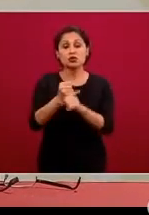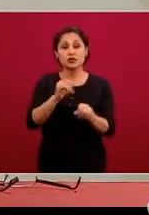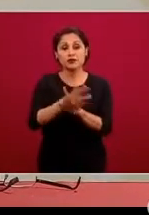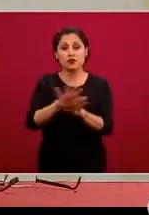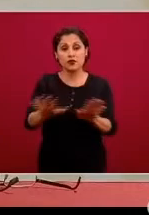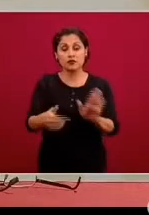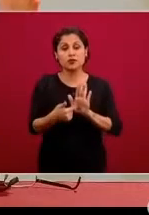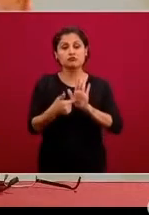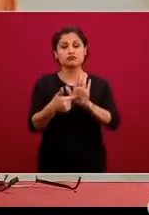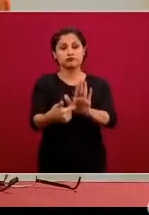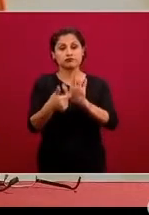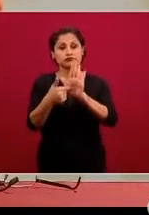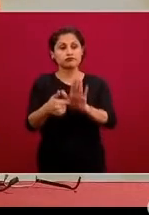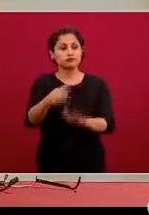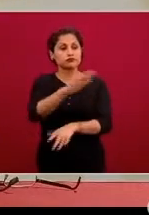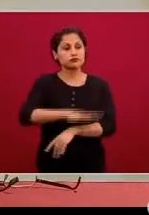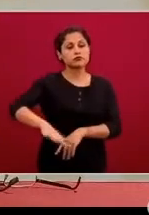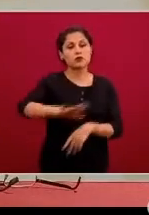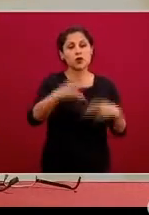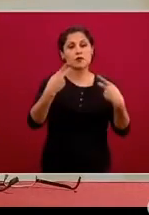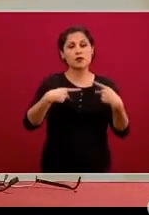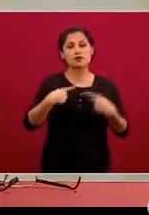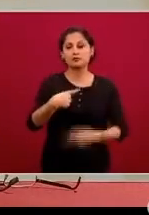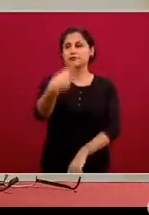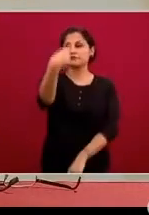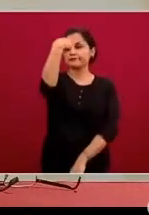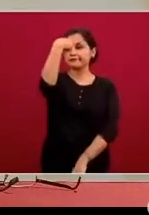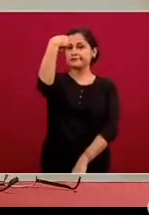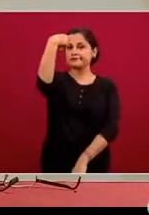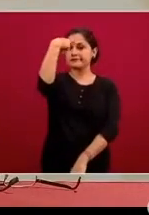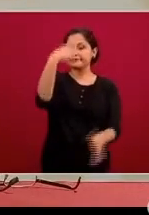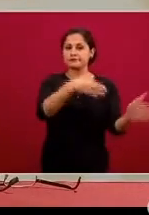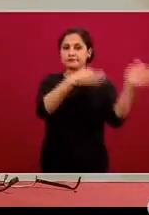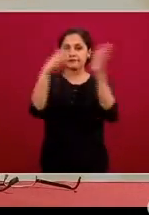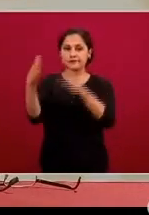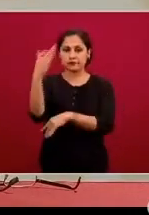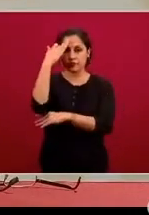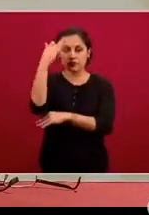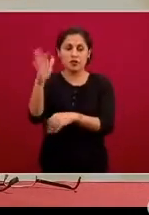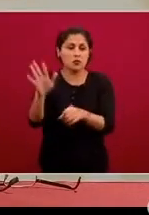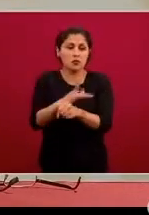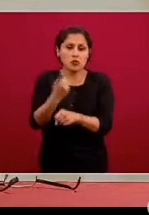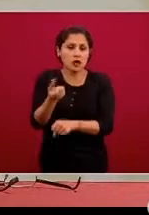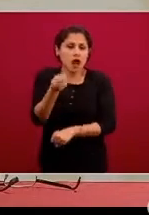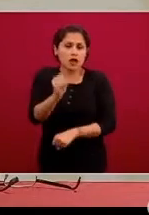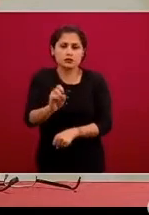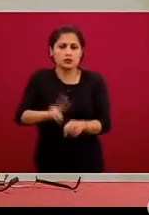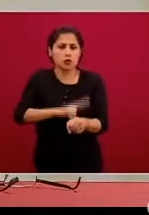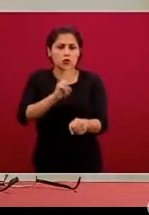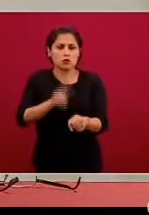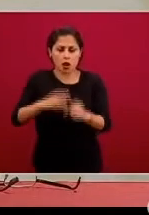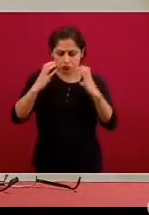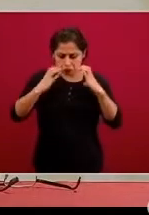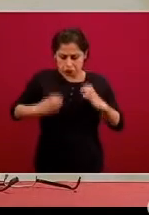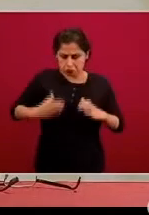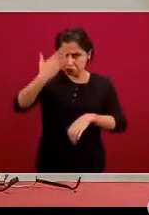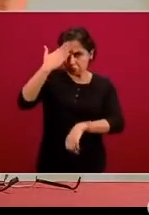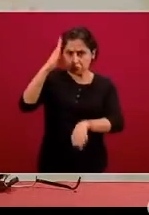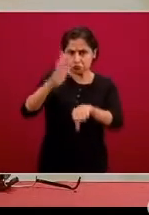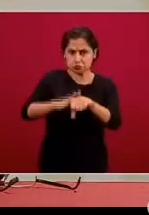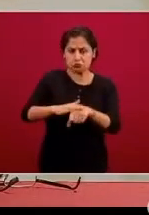you present information to the public, this information will stay with the public for a certain amount of